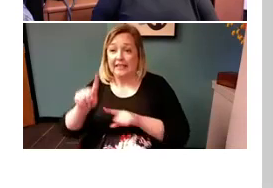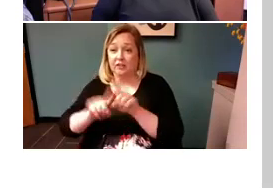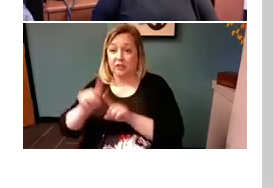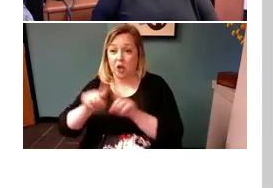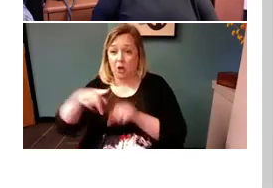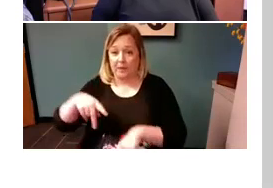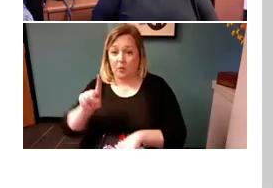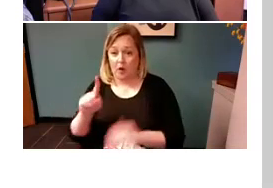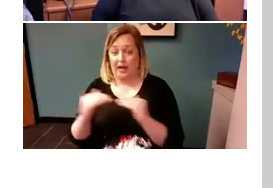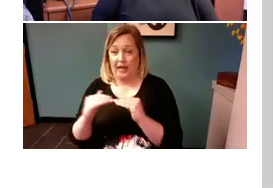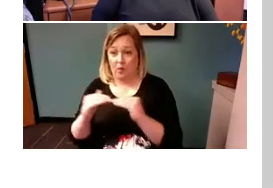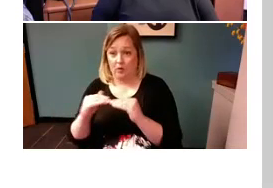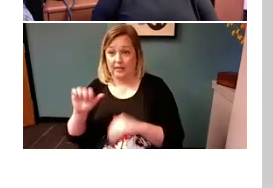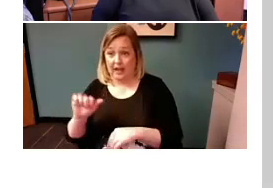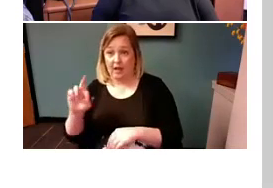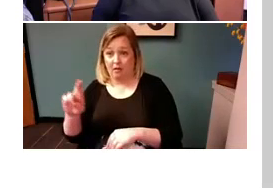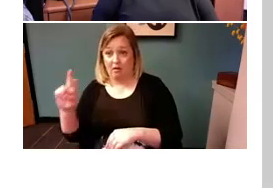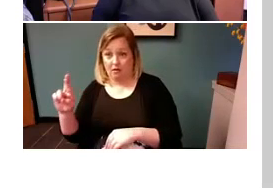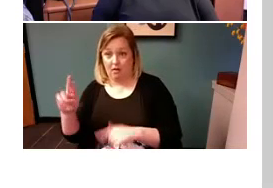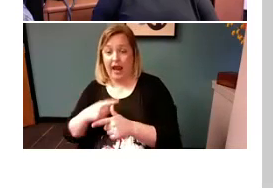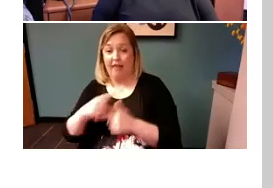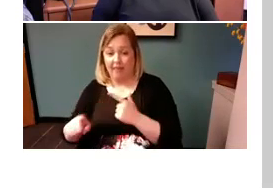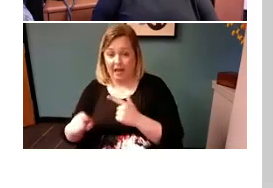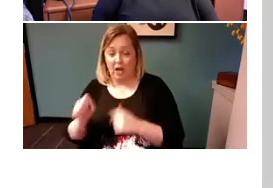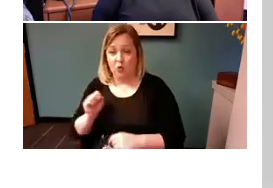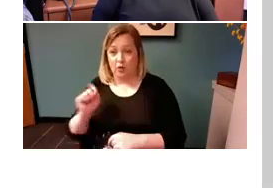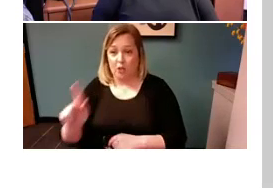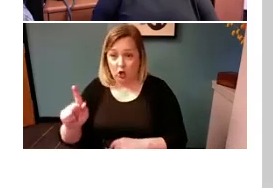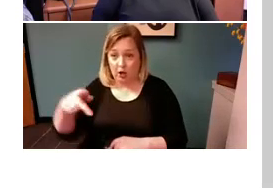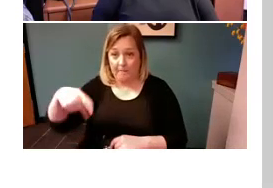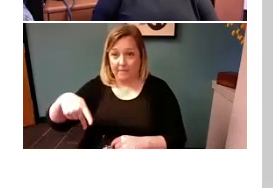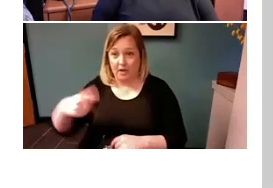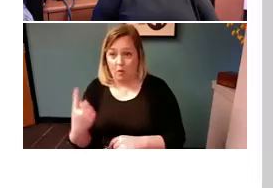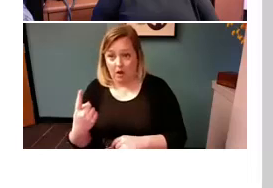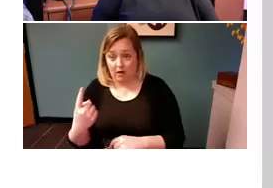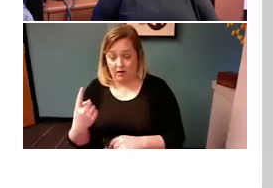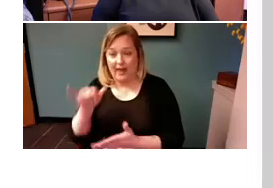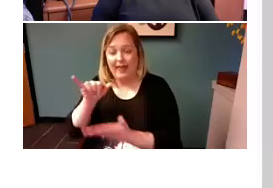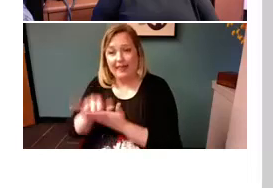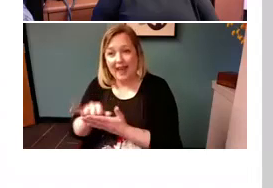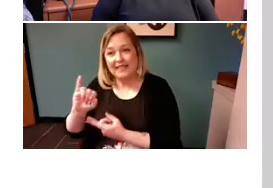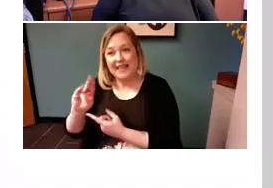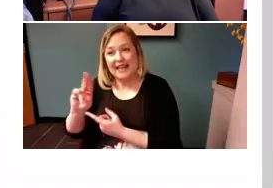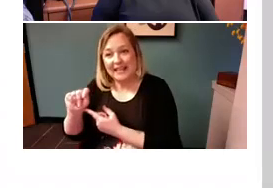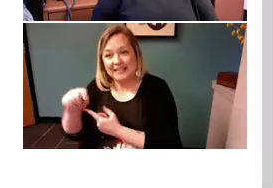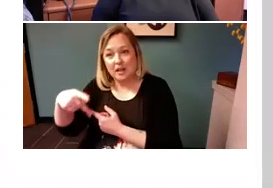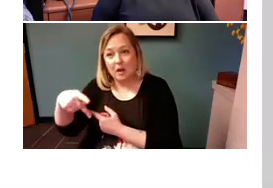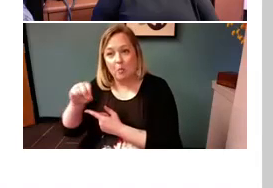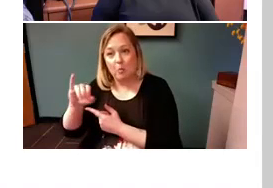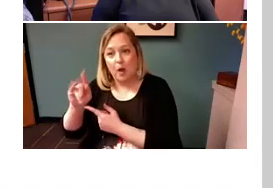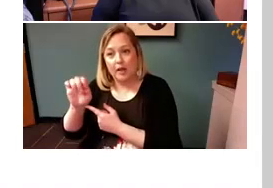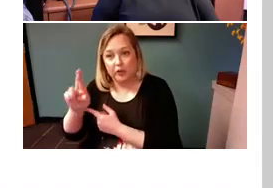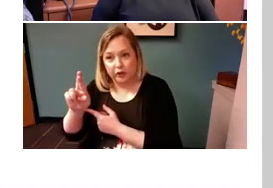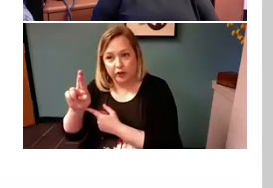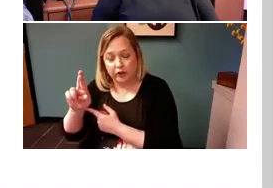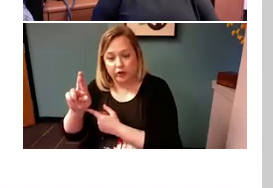arr. And then I return p1, where p1 is an integer pointer. I return this, and inside main,